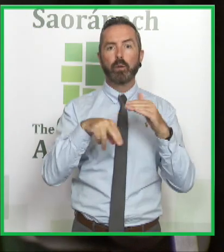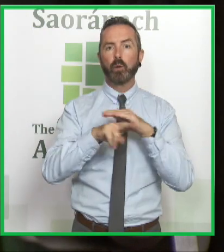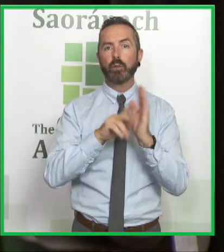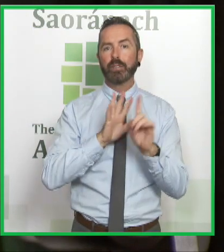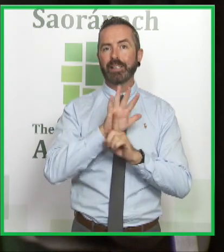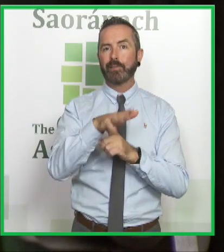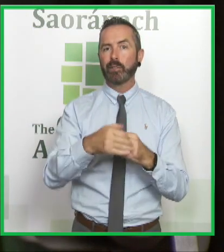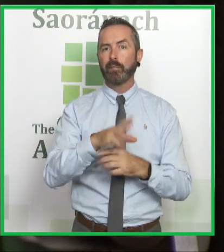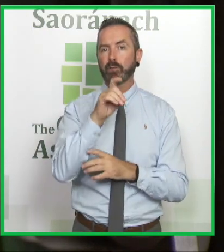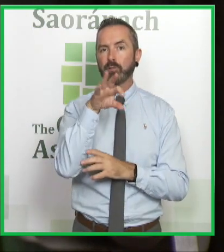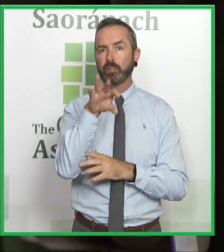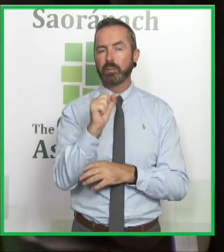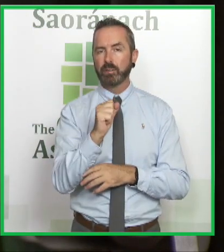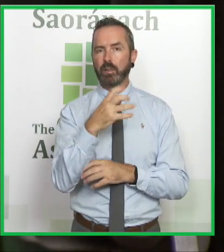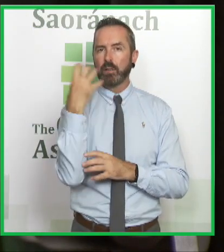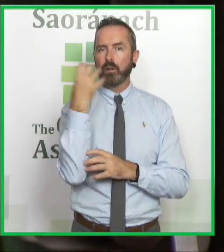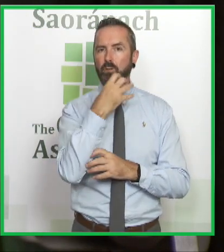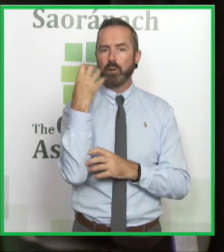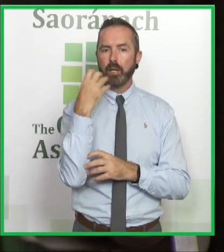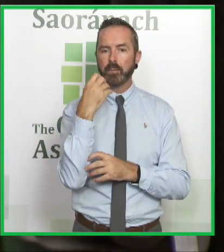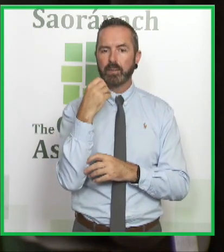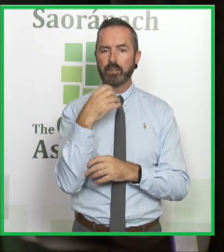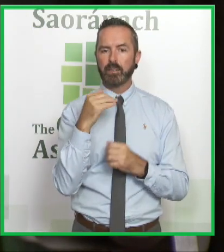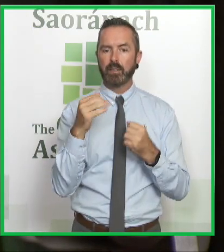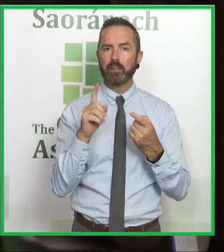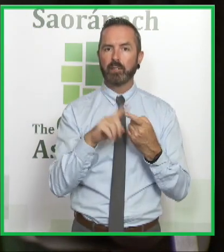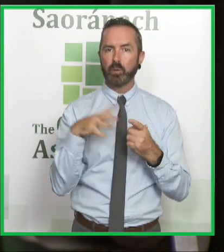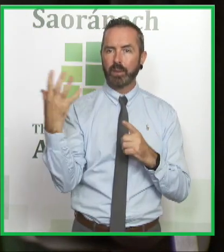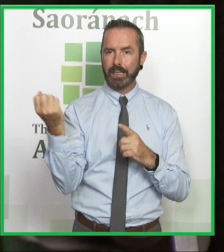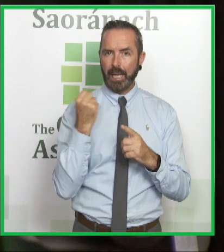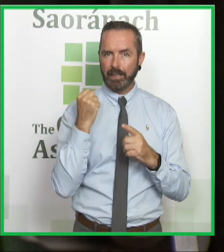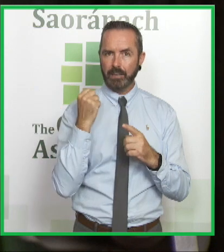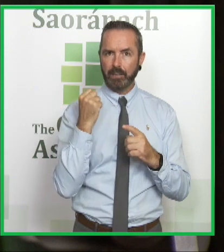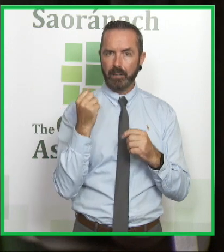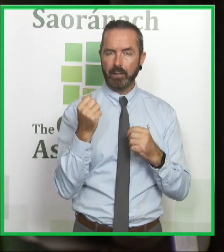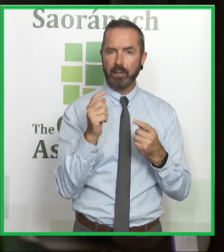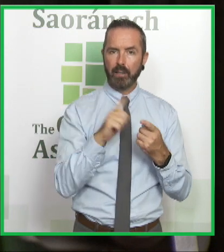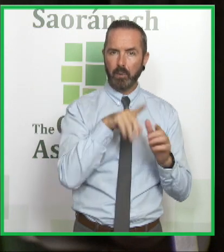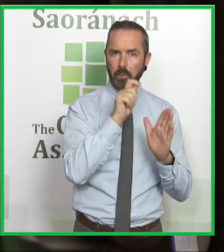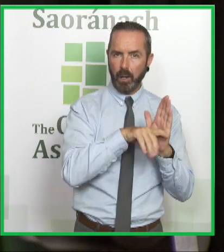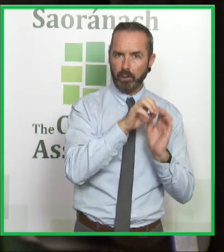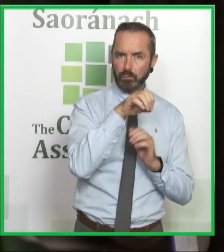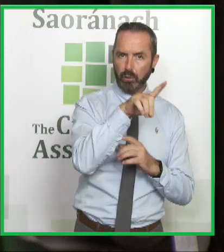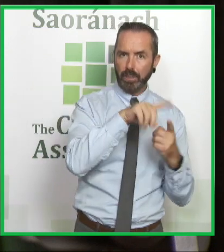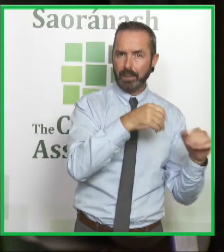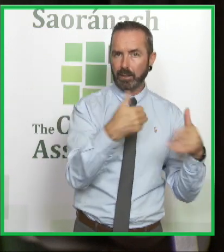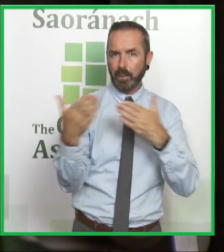drugs, crimes committed to obtain money for drugs, or crimes committed within the context of drug supply.